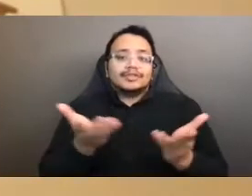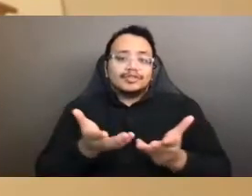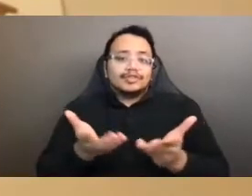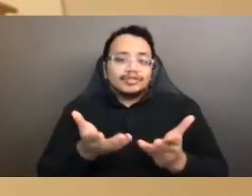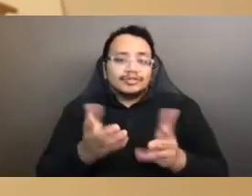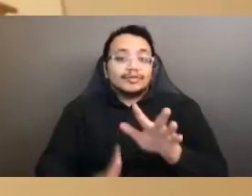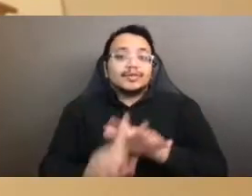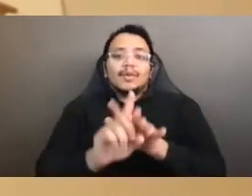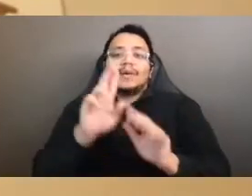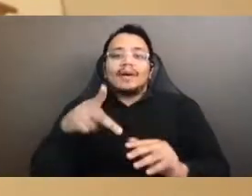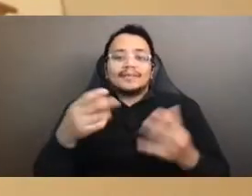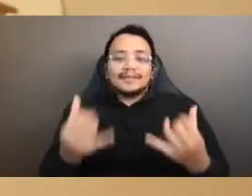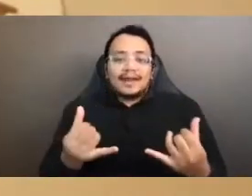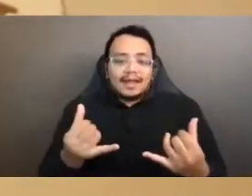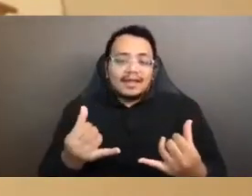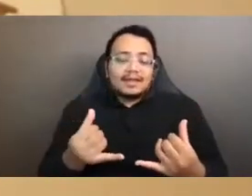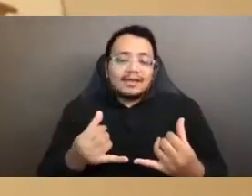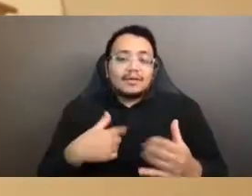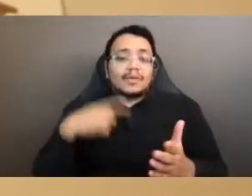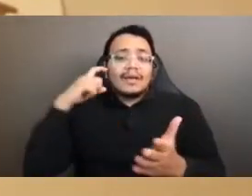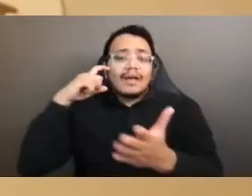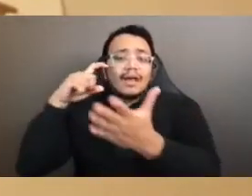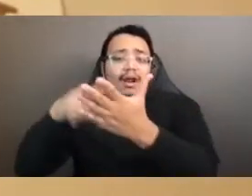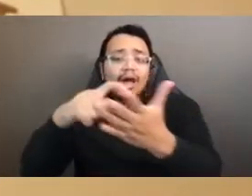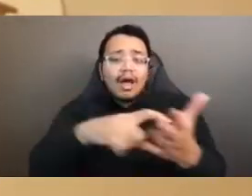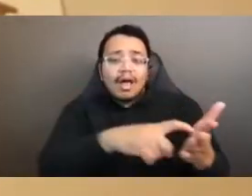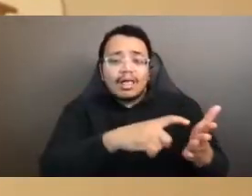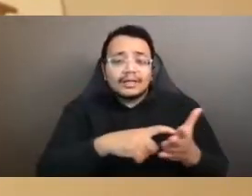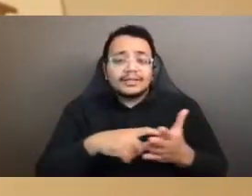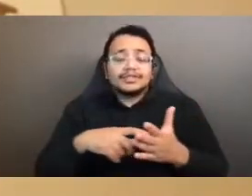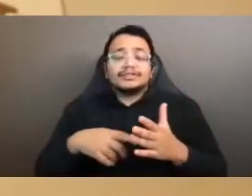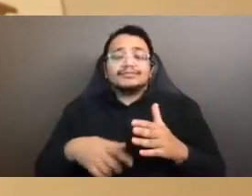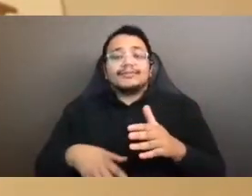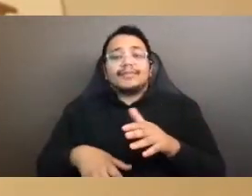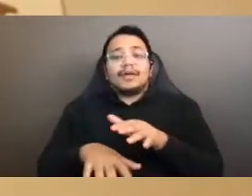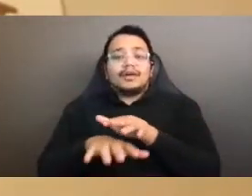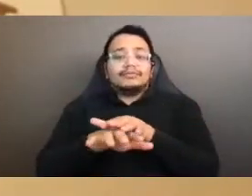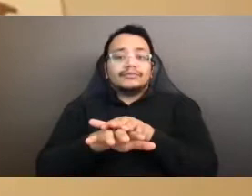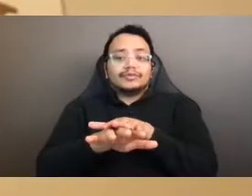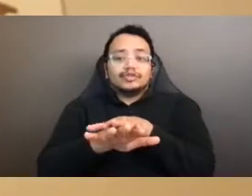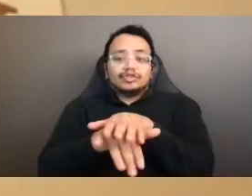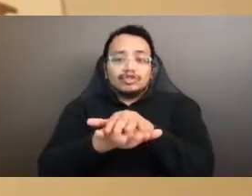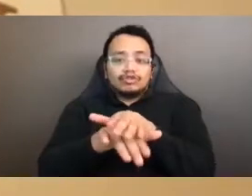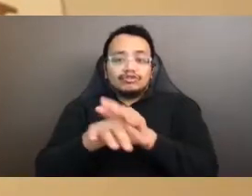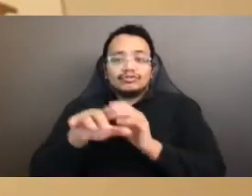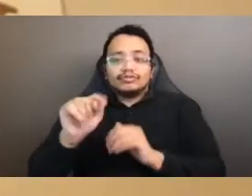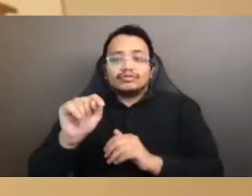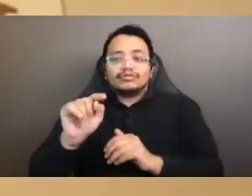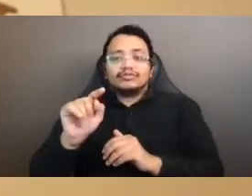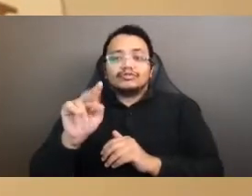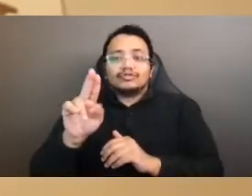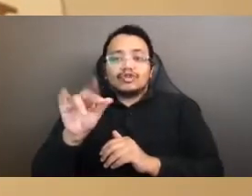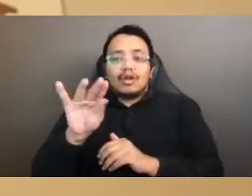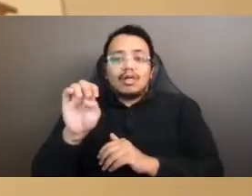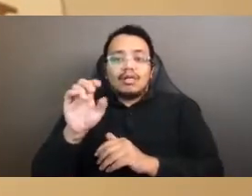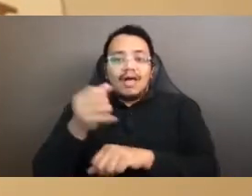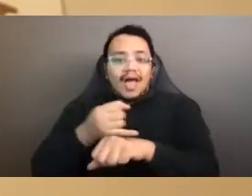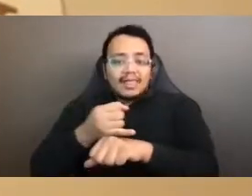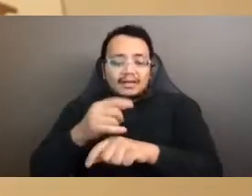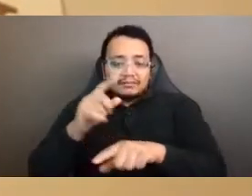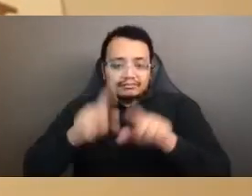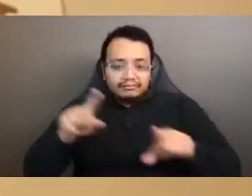way. We want to acknowledge all the different parts of this turtle island that we inhabit. Like Clinique said, we want to also acknowledge those